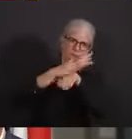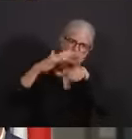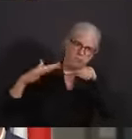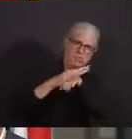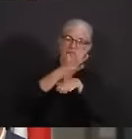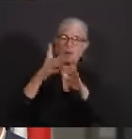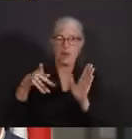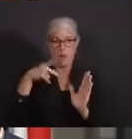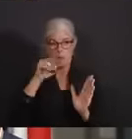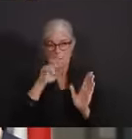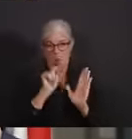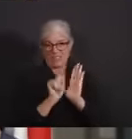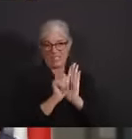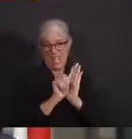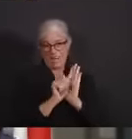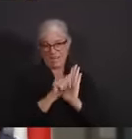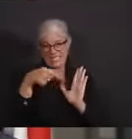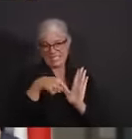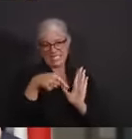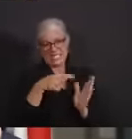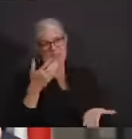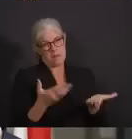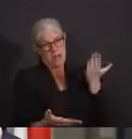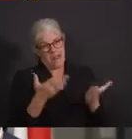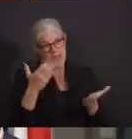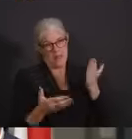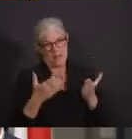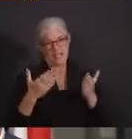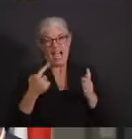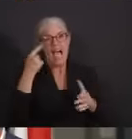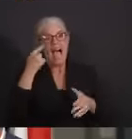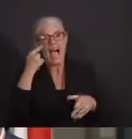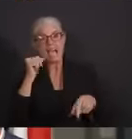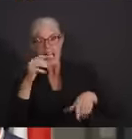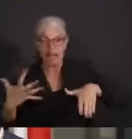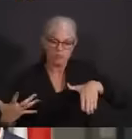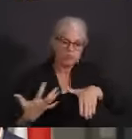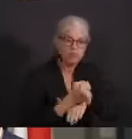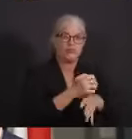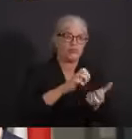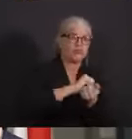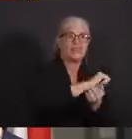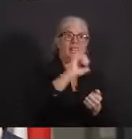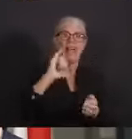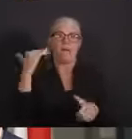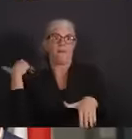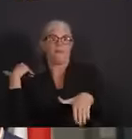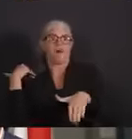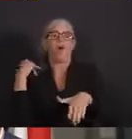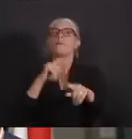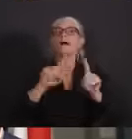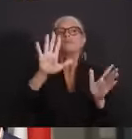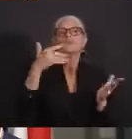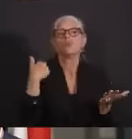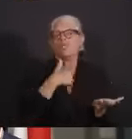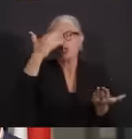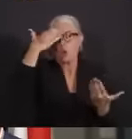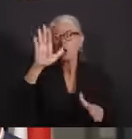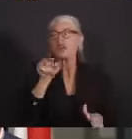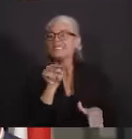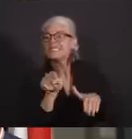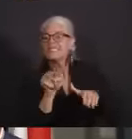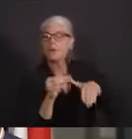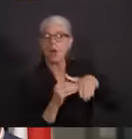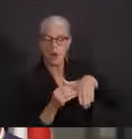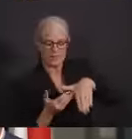going to take a major hit like it would have if it was a direct impact, but we'll see. Manatee is probably going to be a little bit closer to where